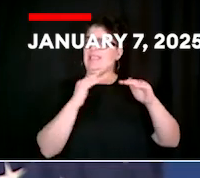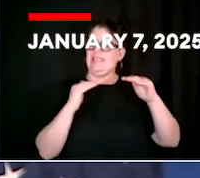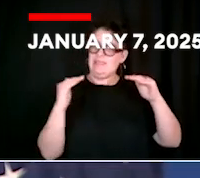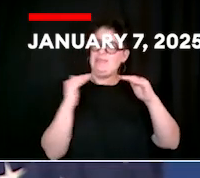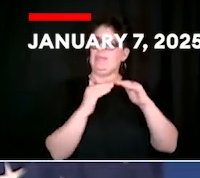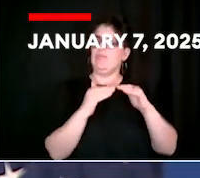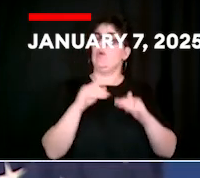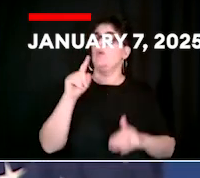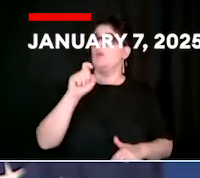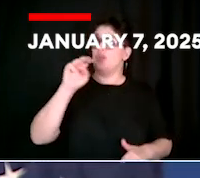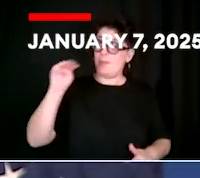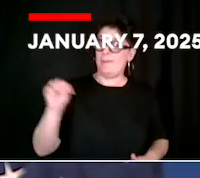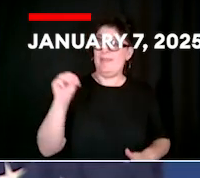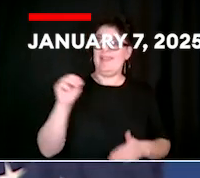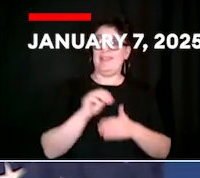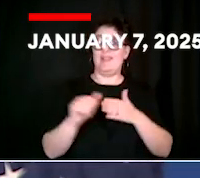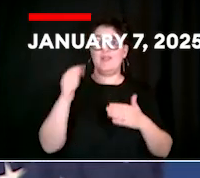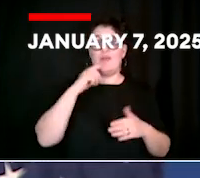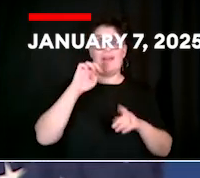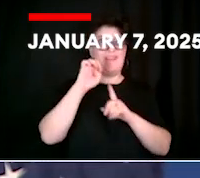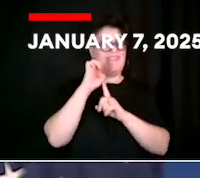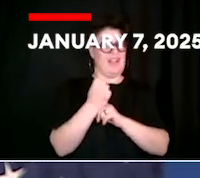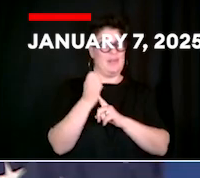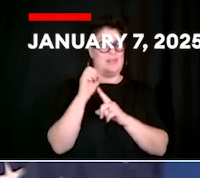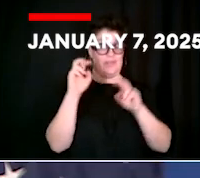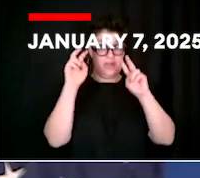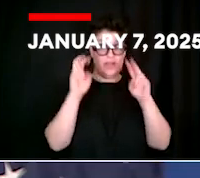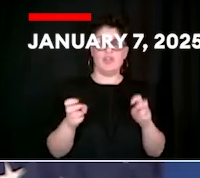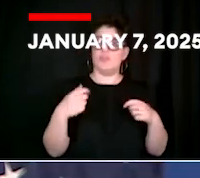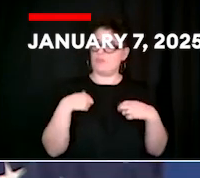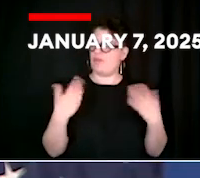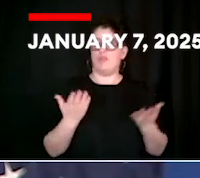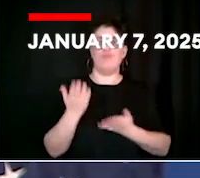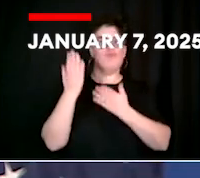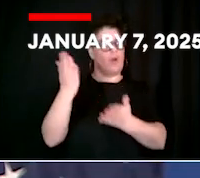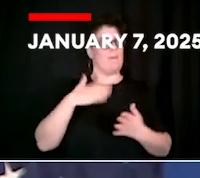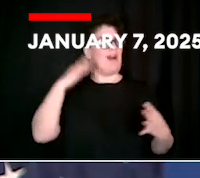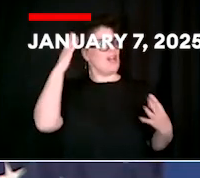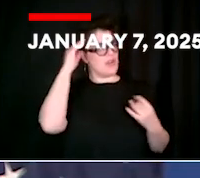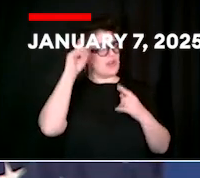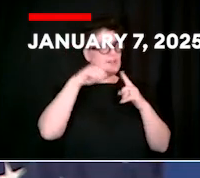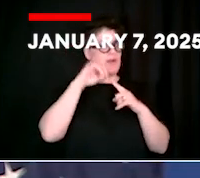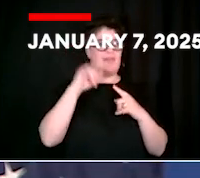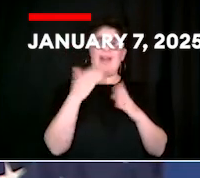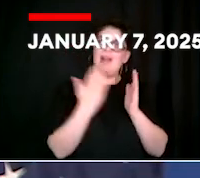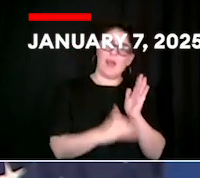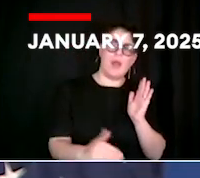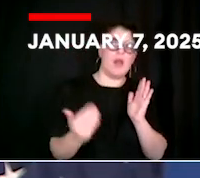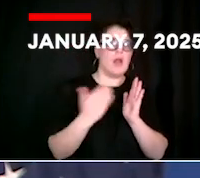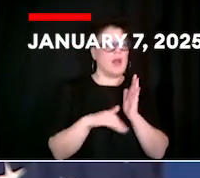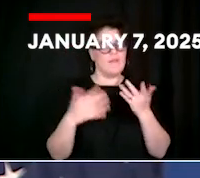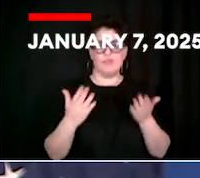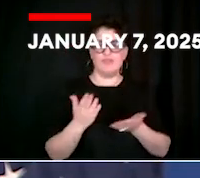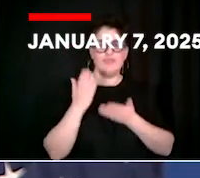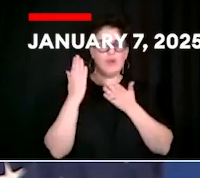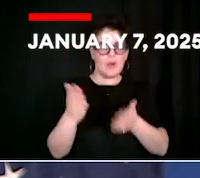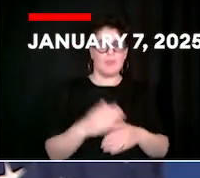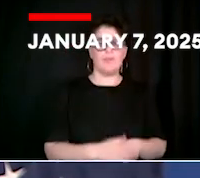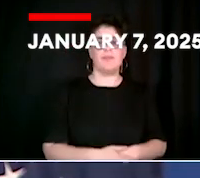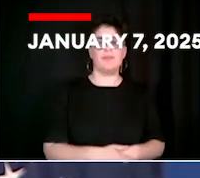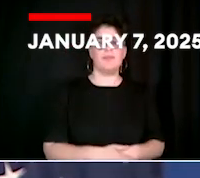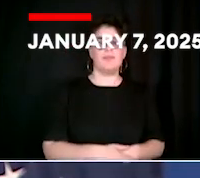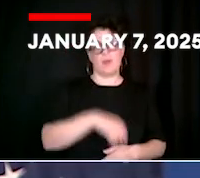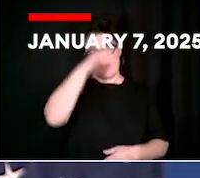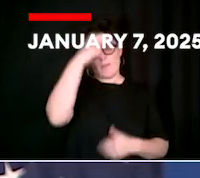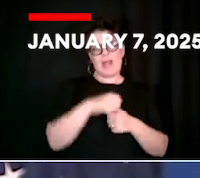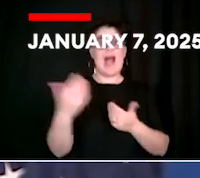environmental issues. I've raised what my thoughts were on this over and over again. Again, the state lawmakers put